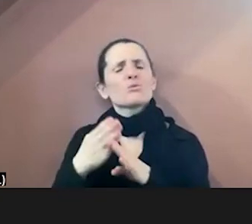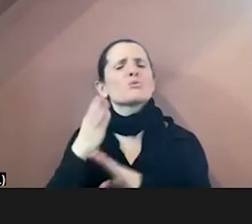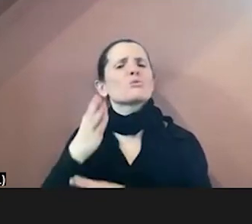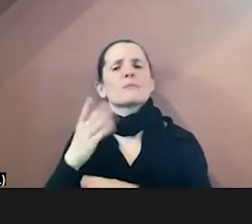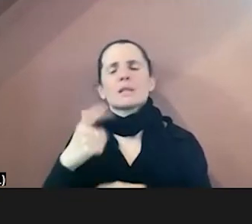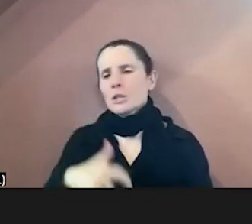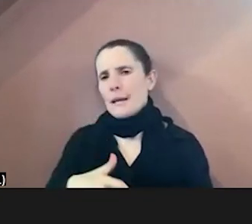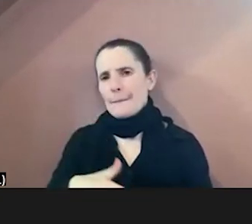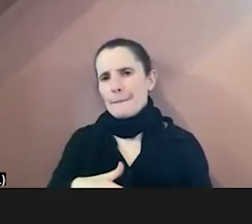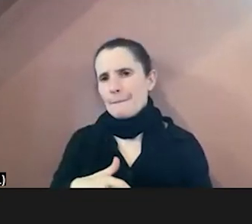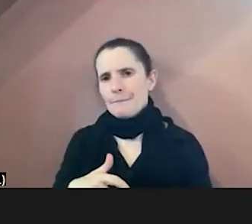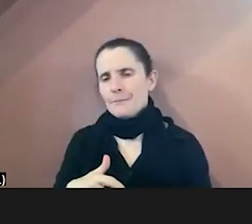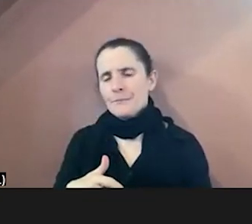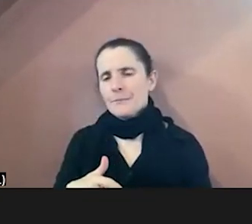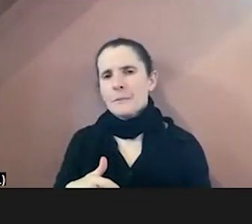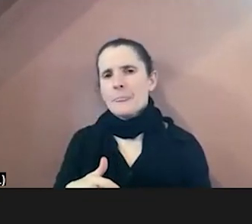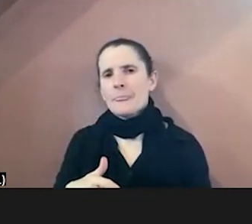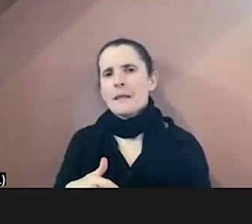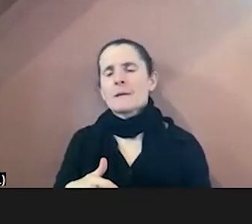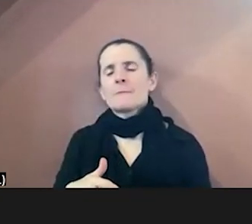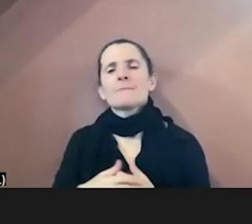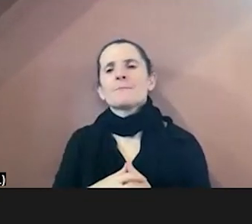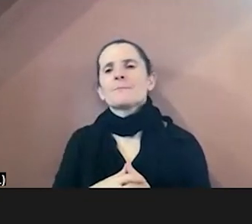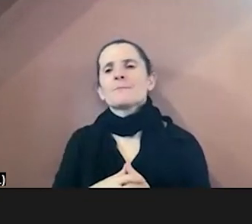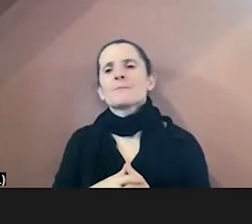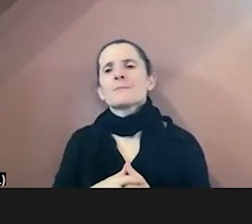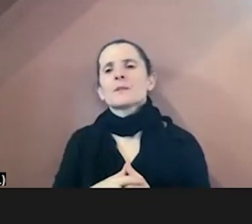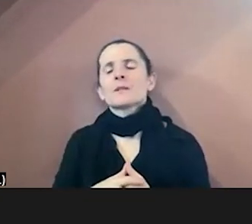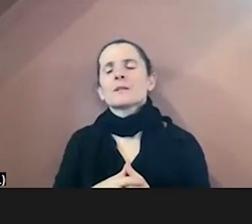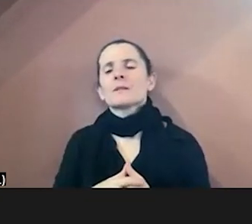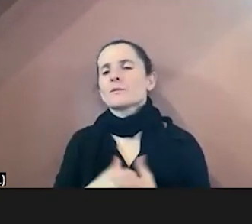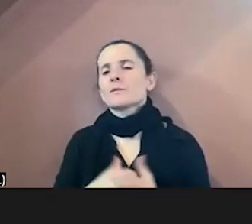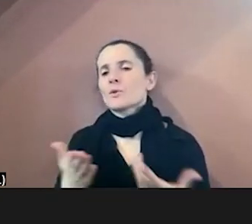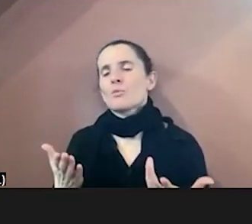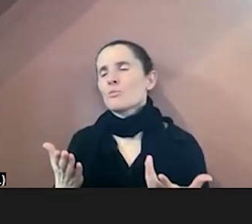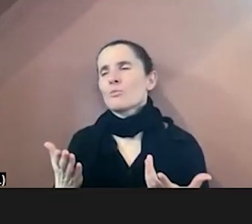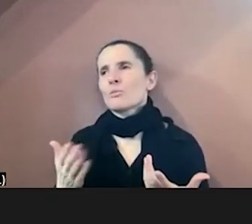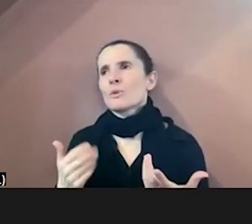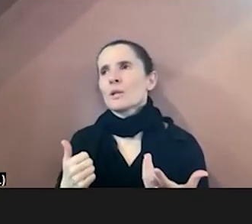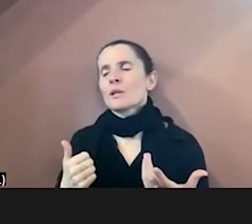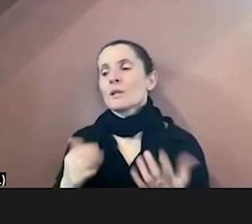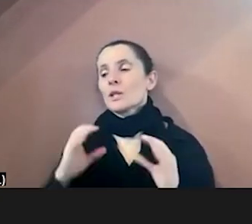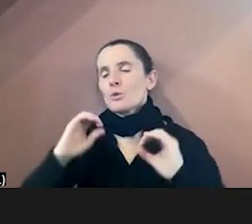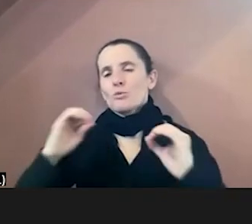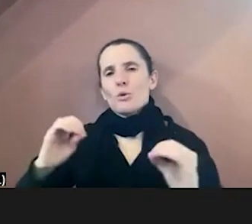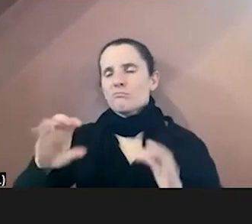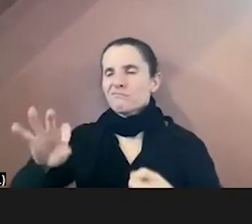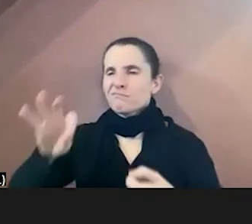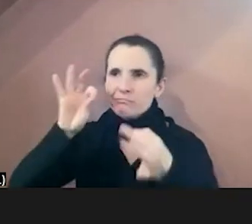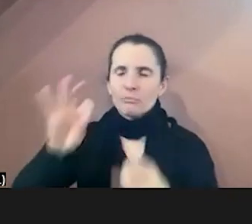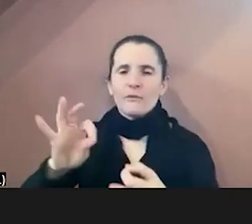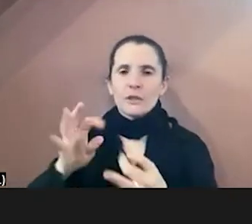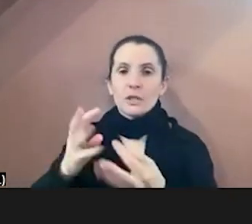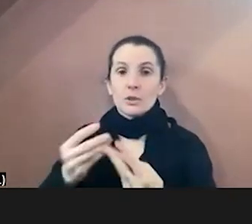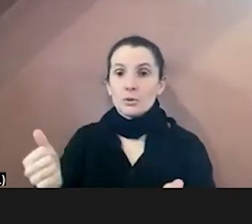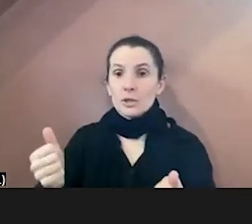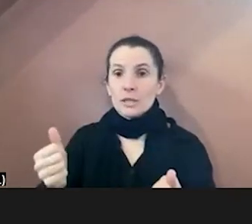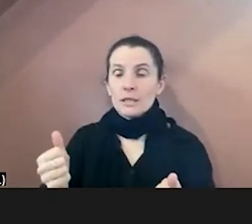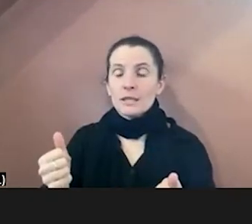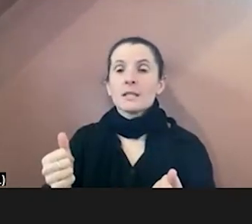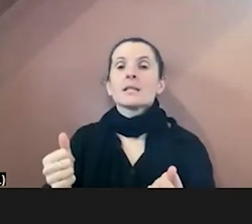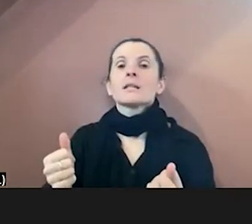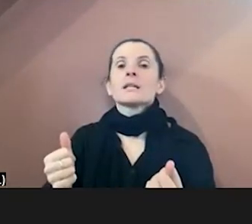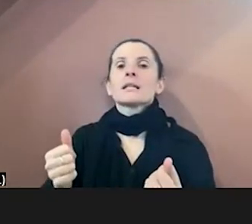NP complete, even a NP hard problem. So no optimal solution in human times. So